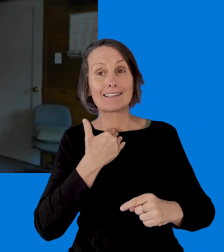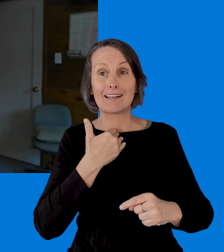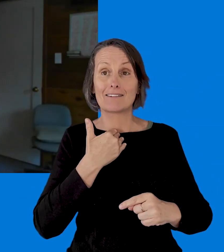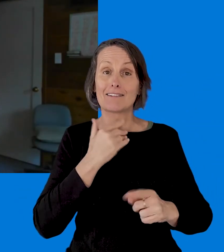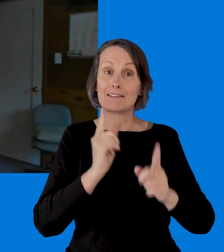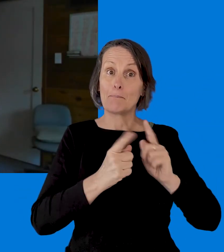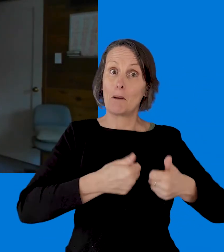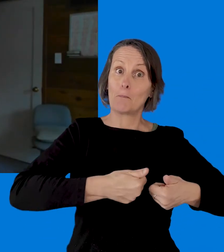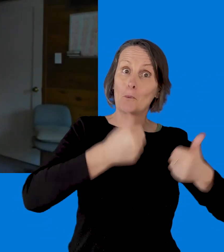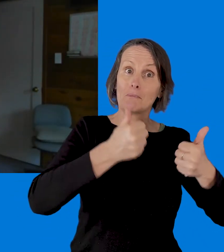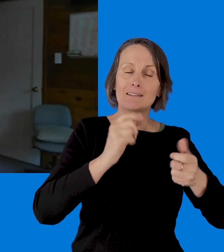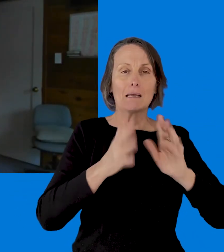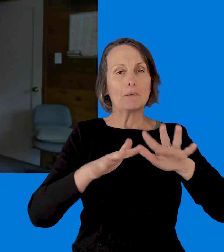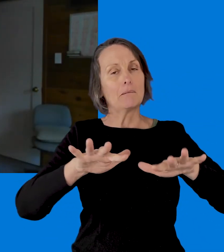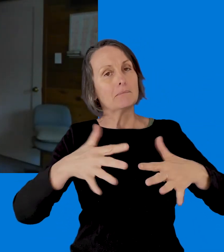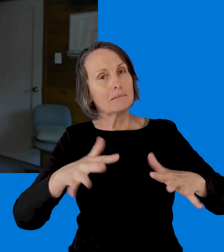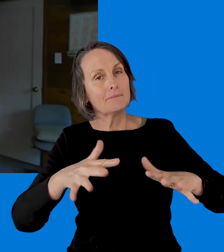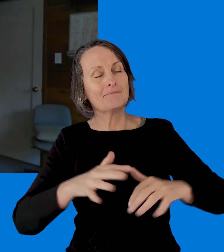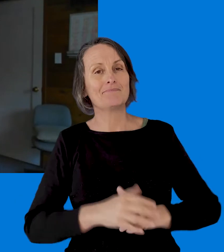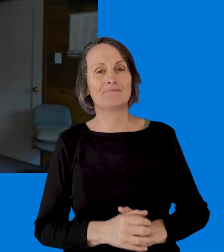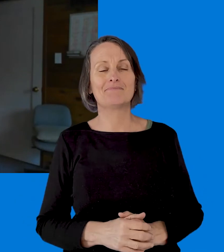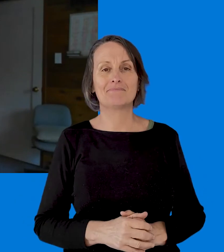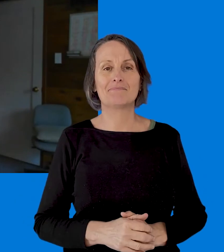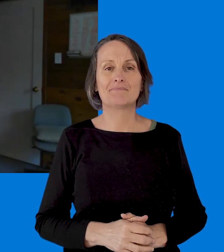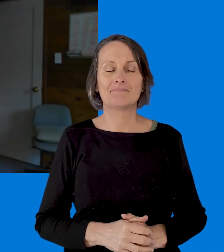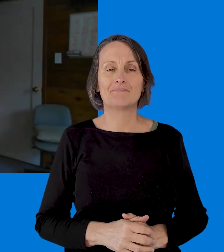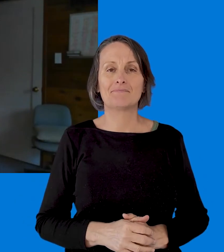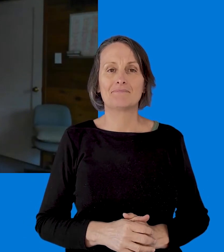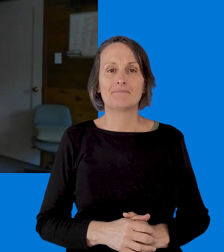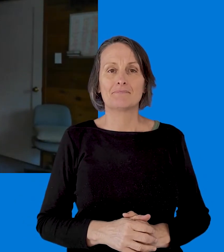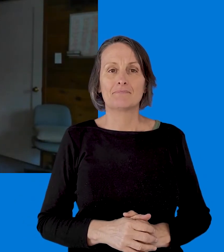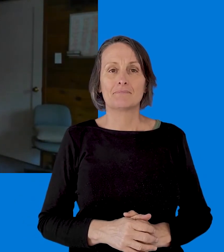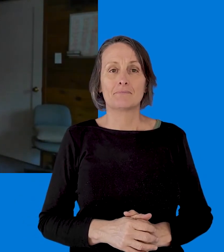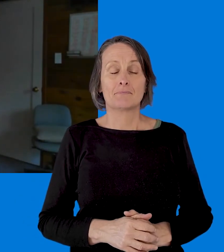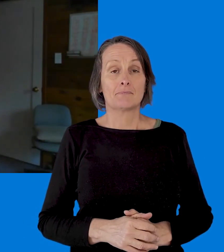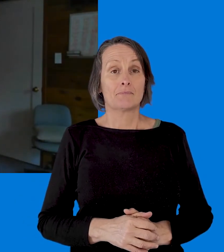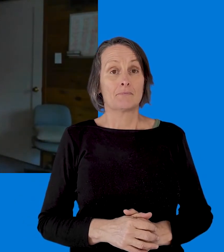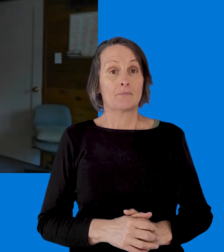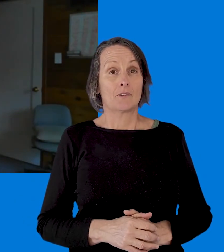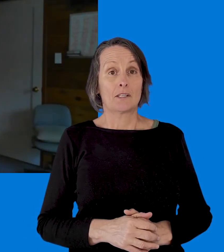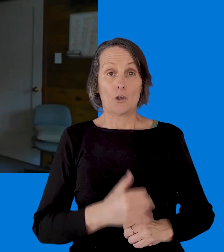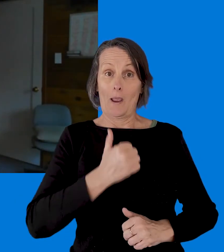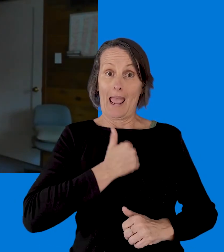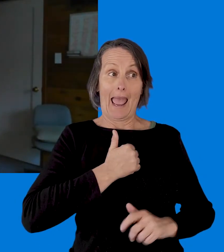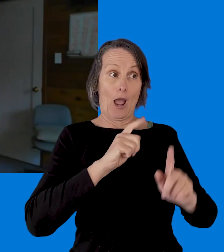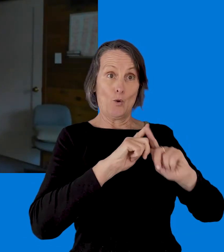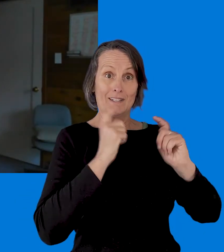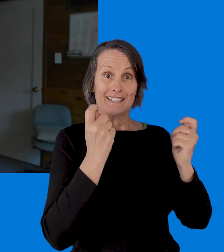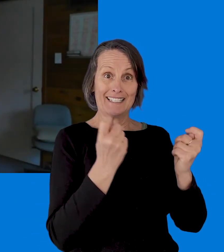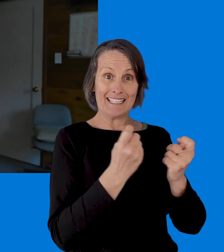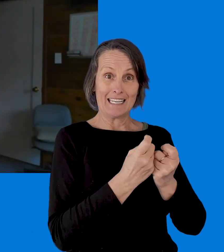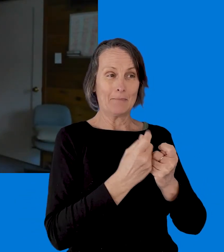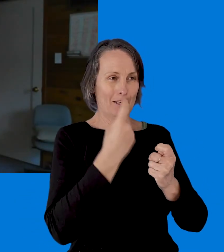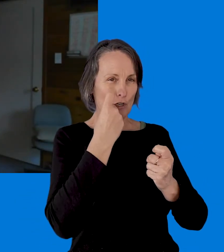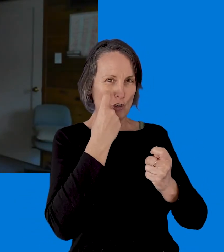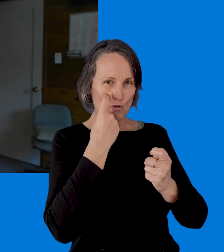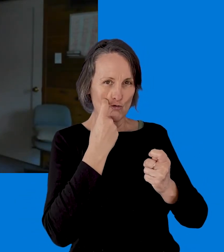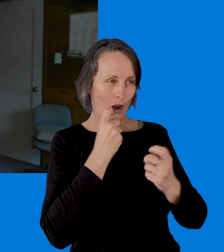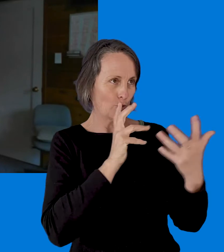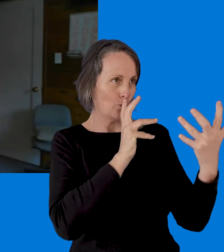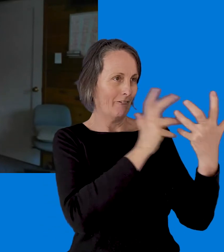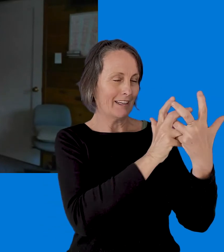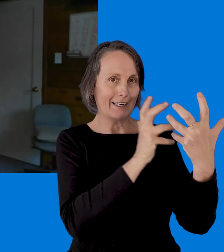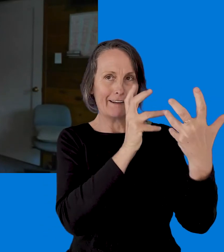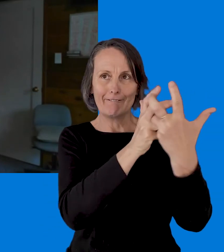we've been working on is to make it work as broadly as possible and supporting